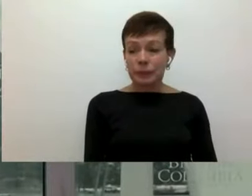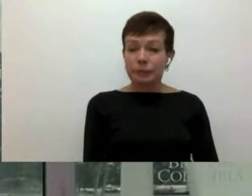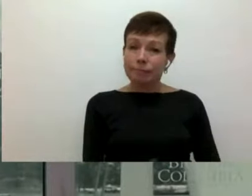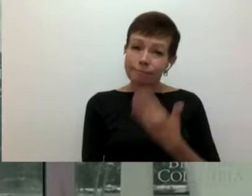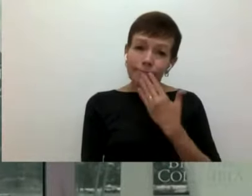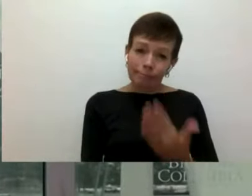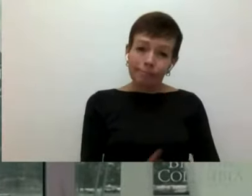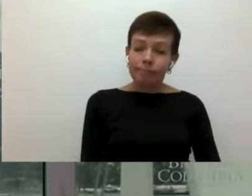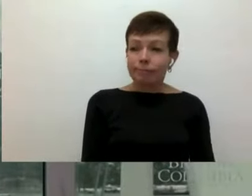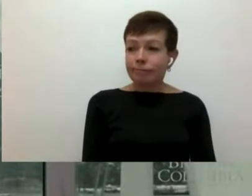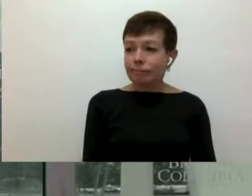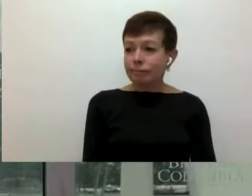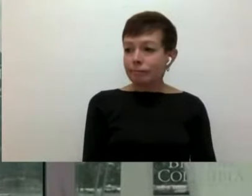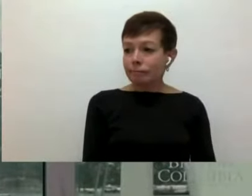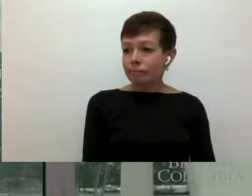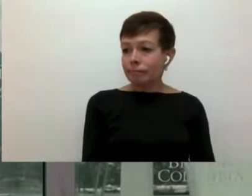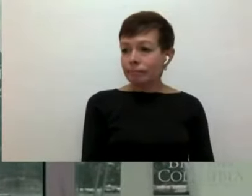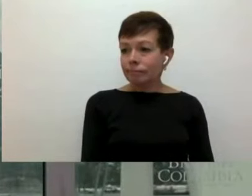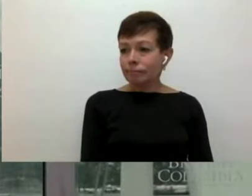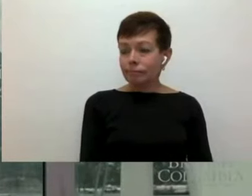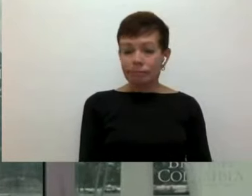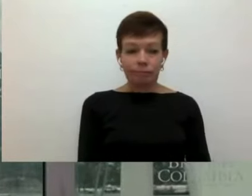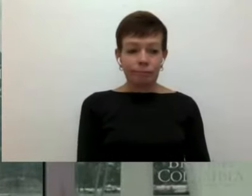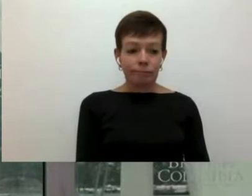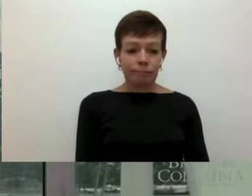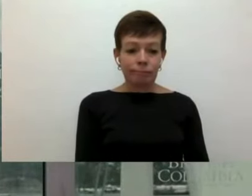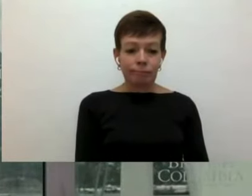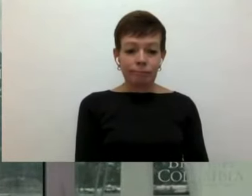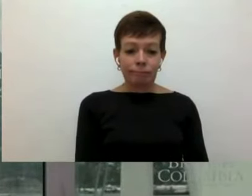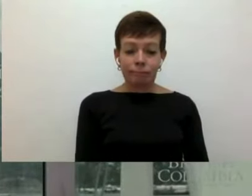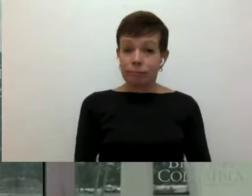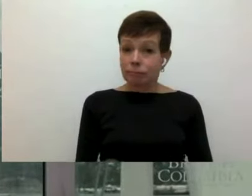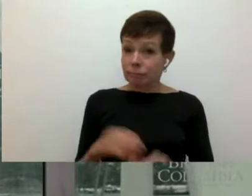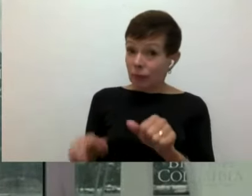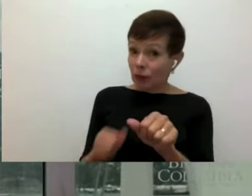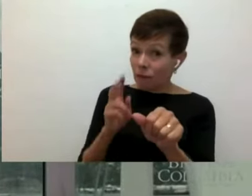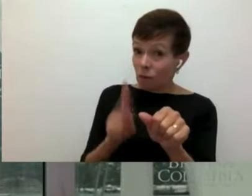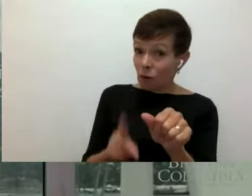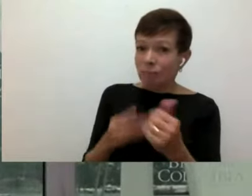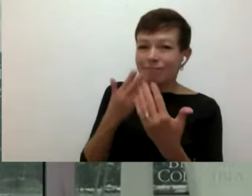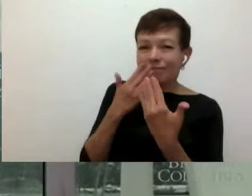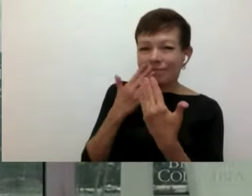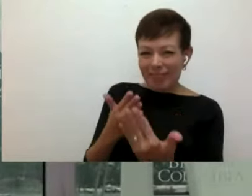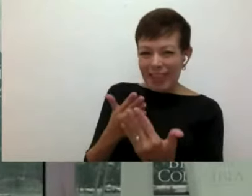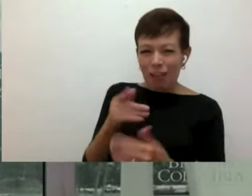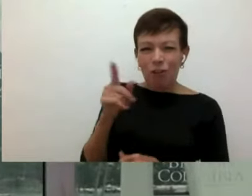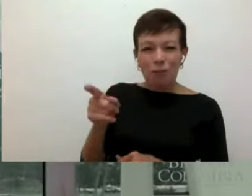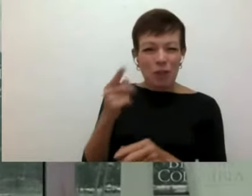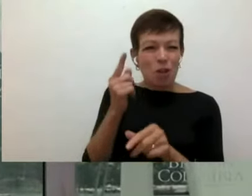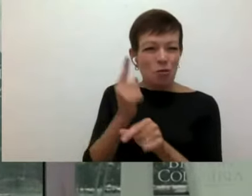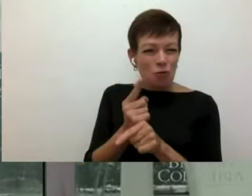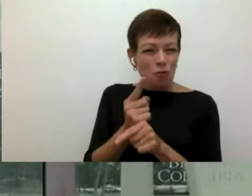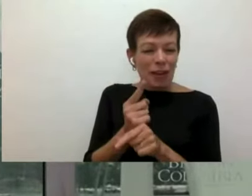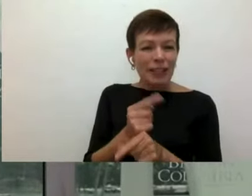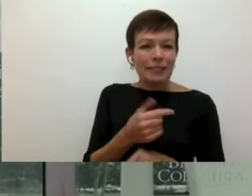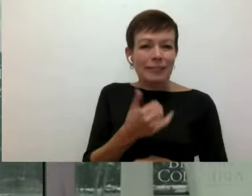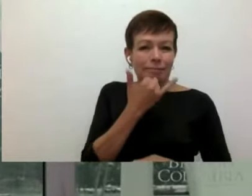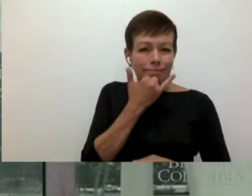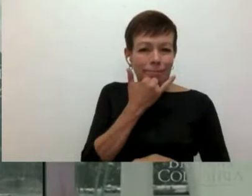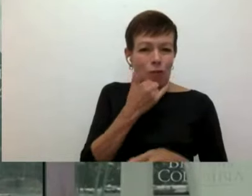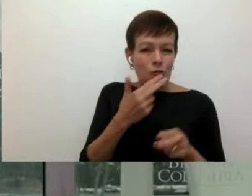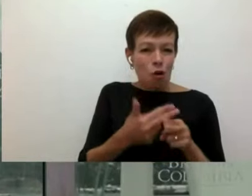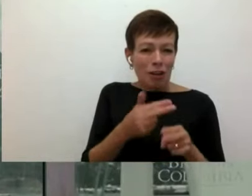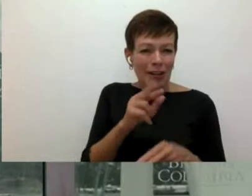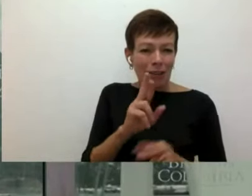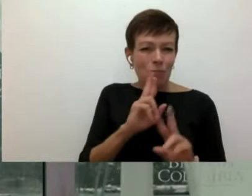prevention, take up the program as well. Thank you. Do you have any follow-ups? Yes,